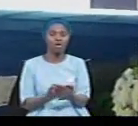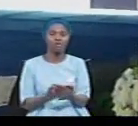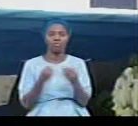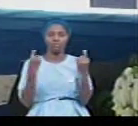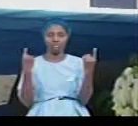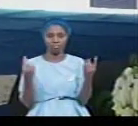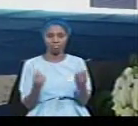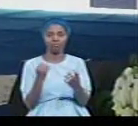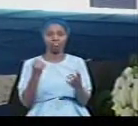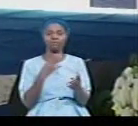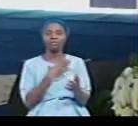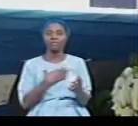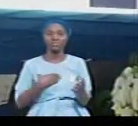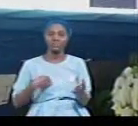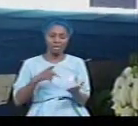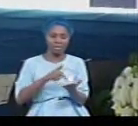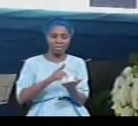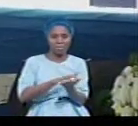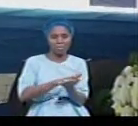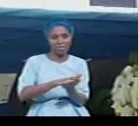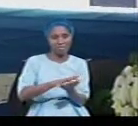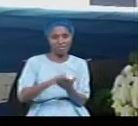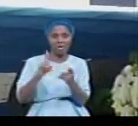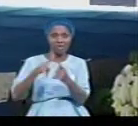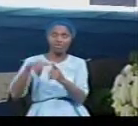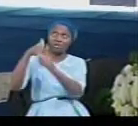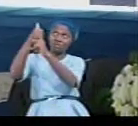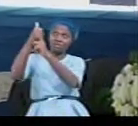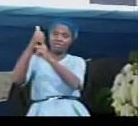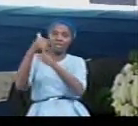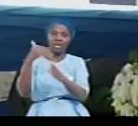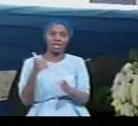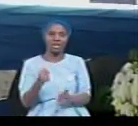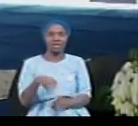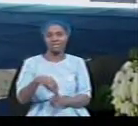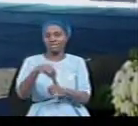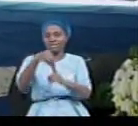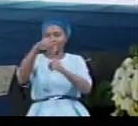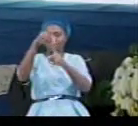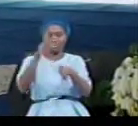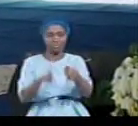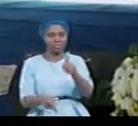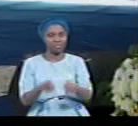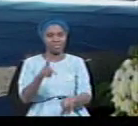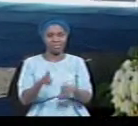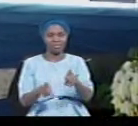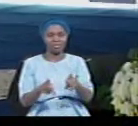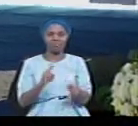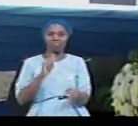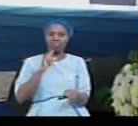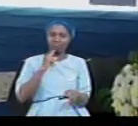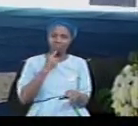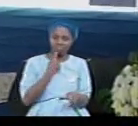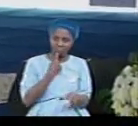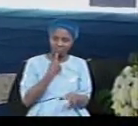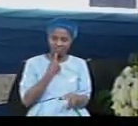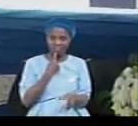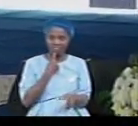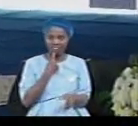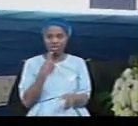and purify unto himself a peculiar people, zealous